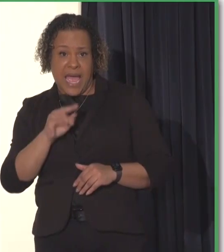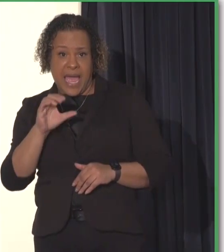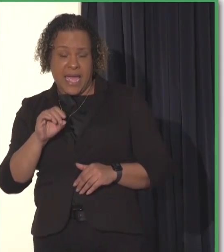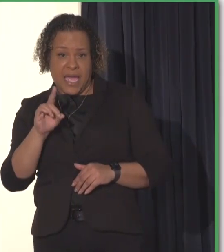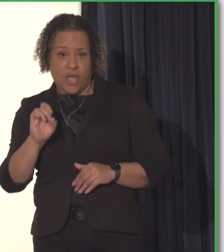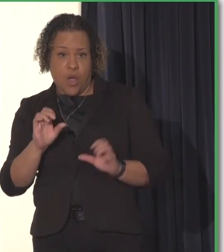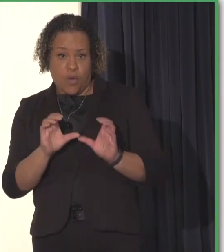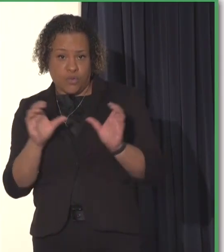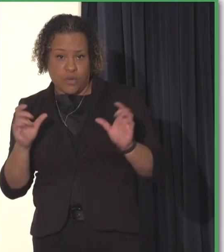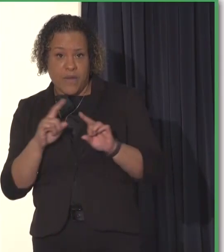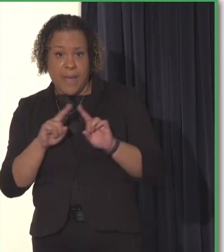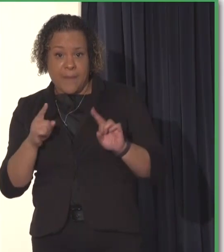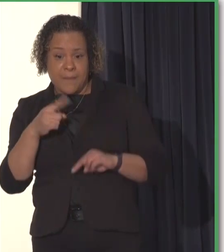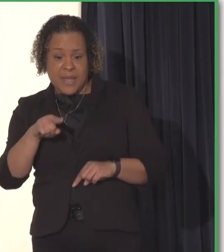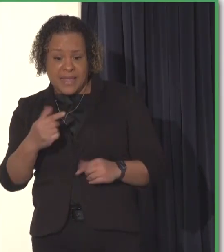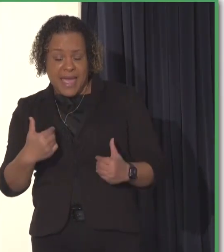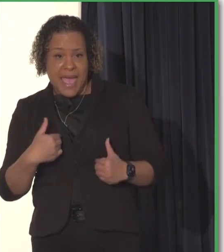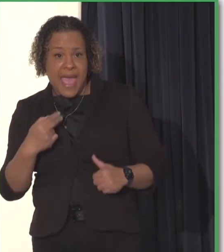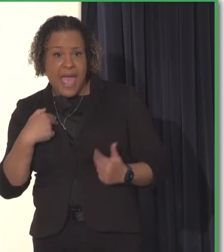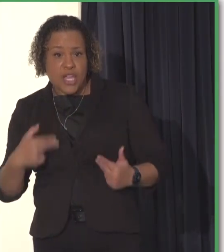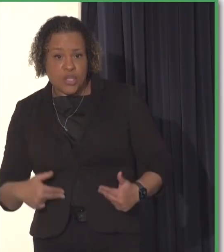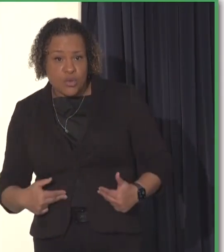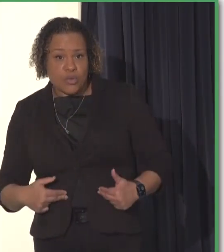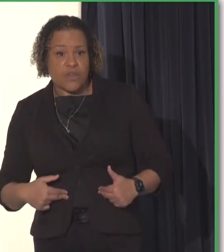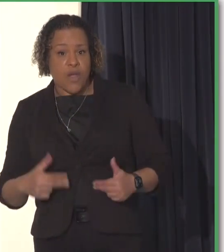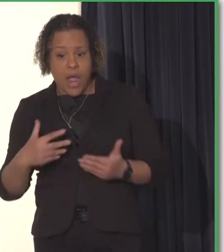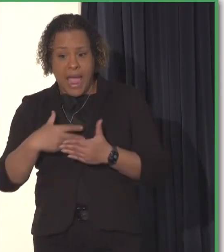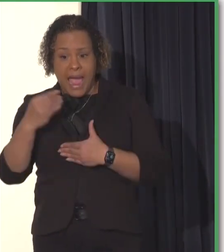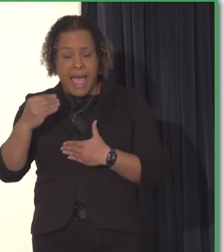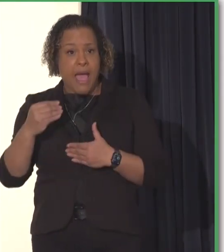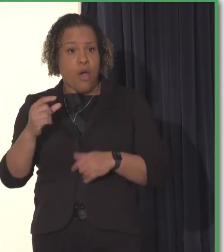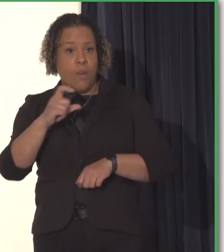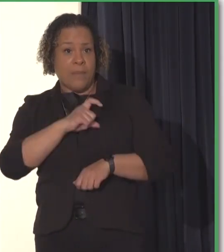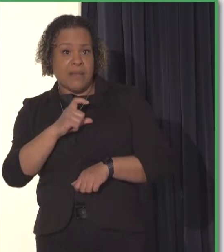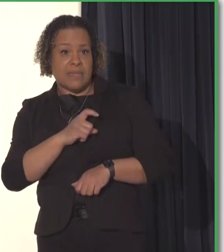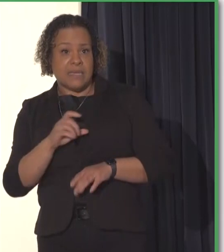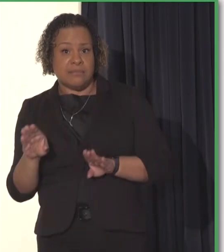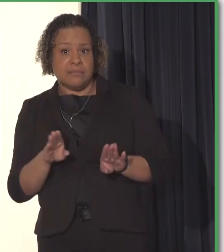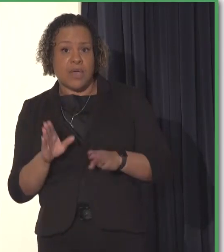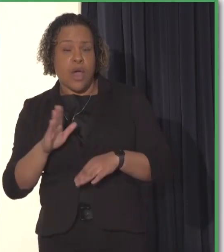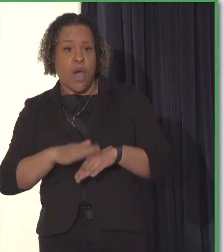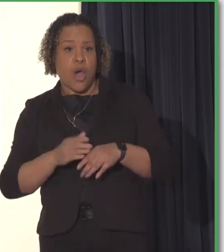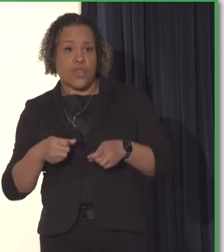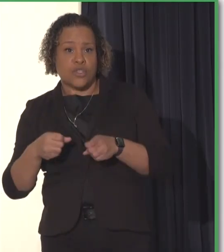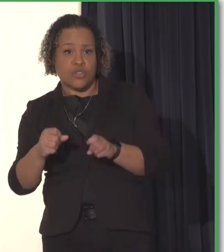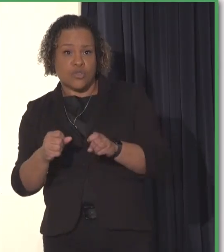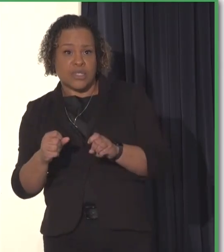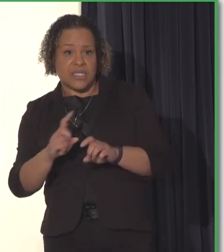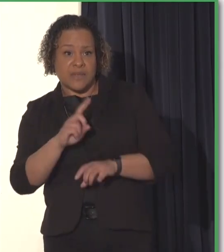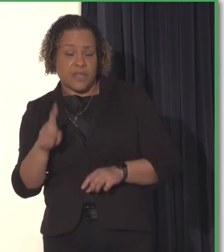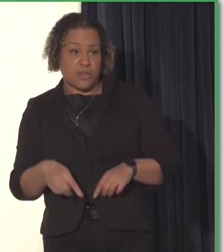in a uniform, and they were out here policing on the streets of Detroit. Commissioner, you going to listen to me?